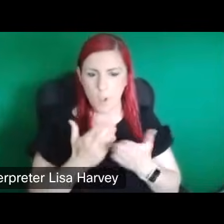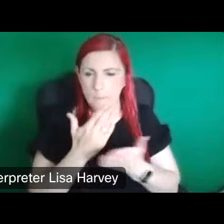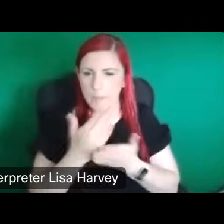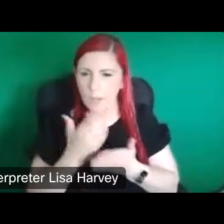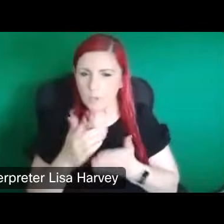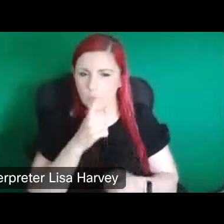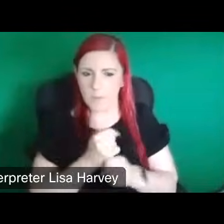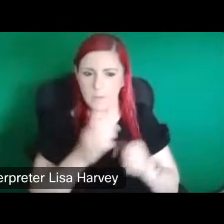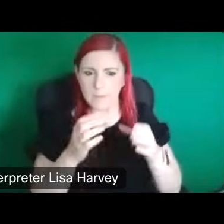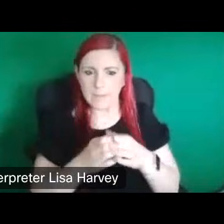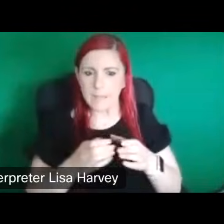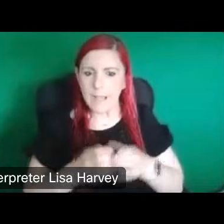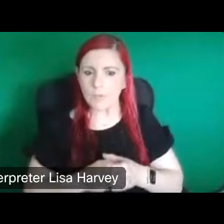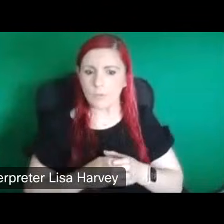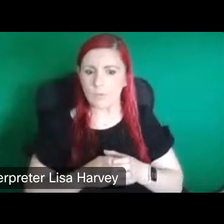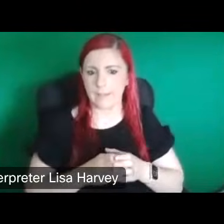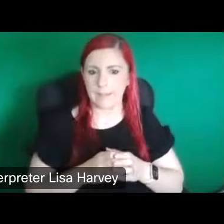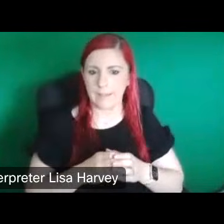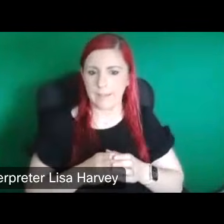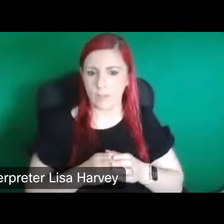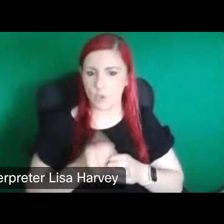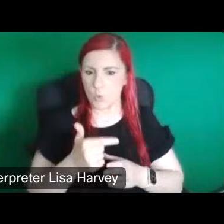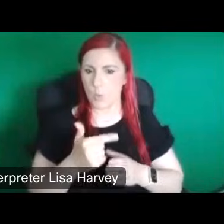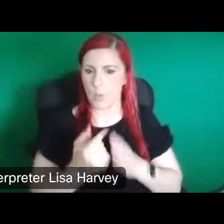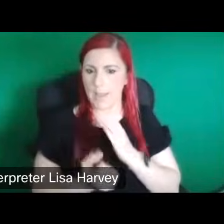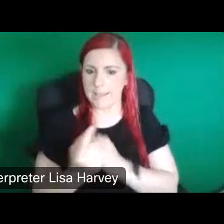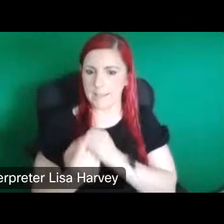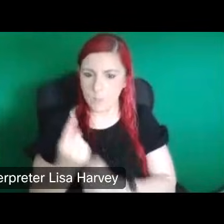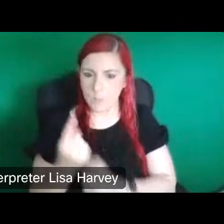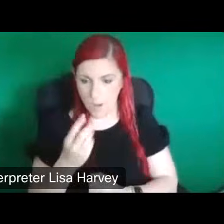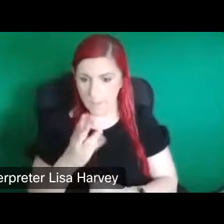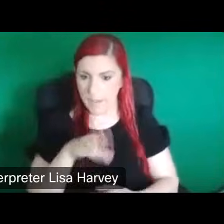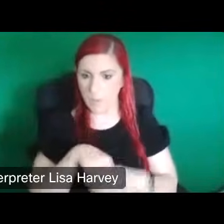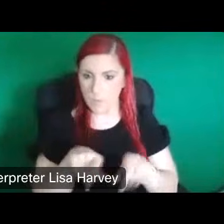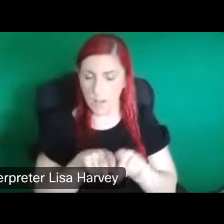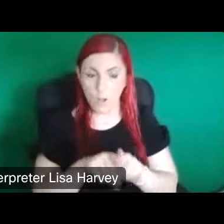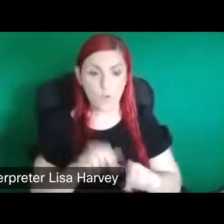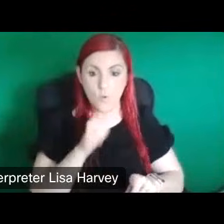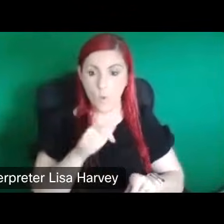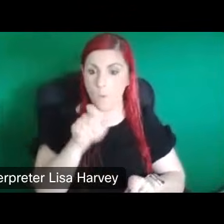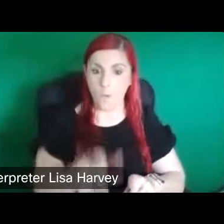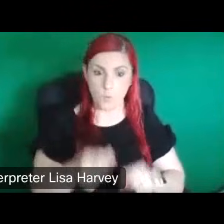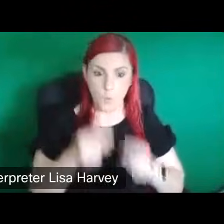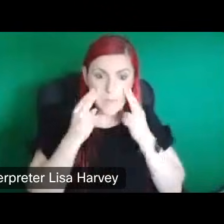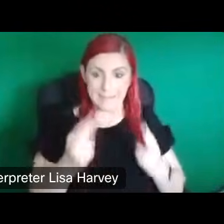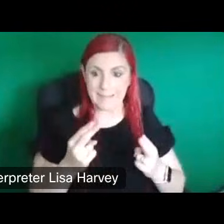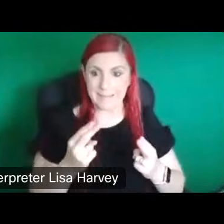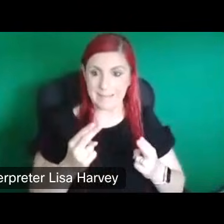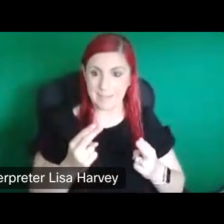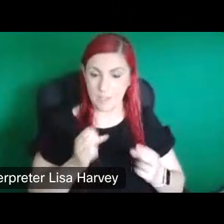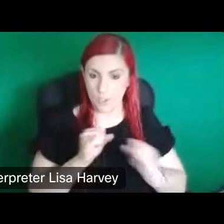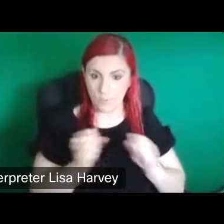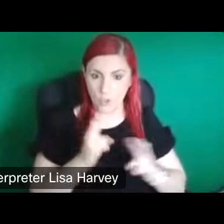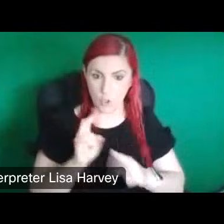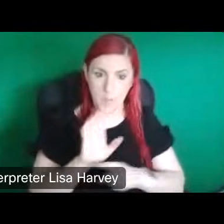that Category 2 instance will also be included. No person who requires the service should be denied it. Categorising harm is